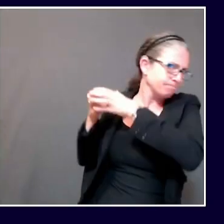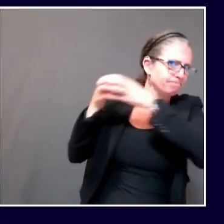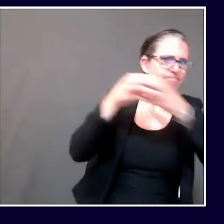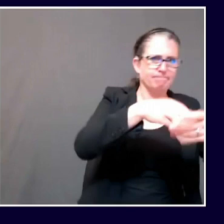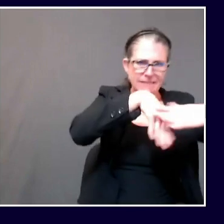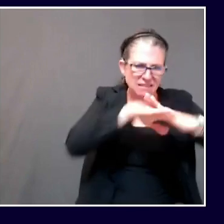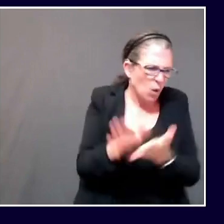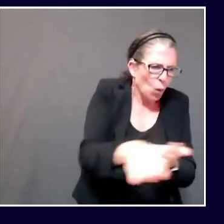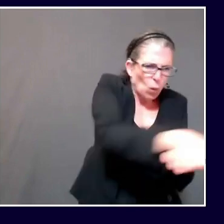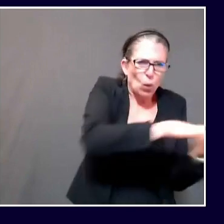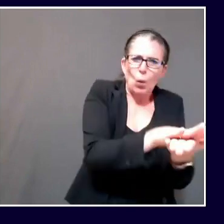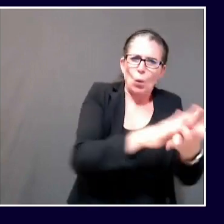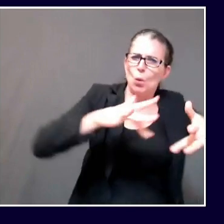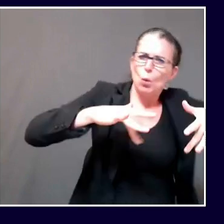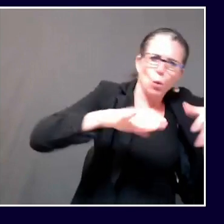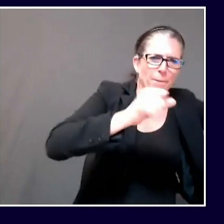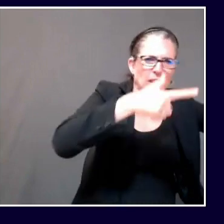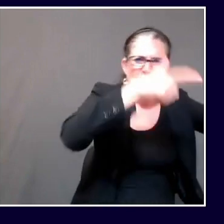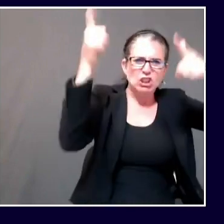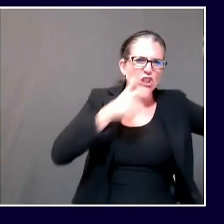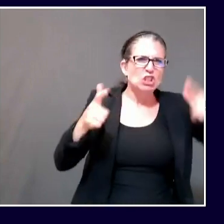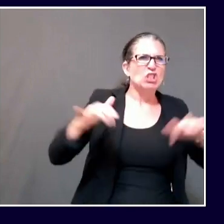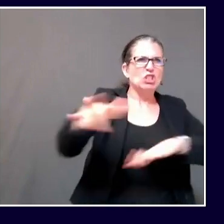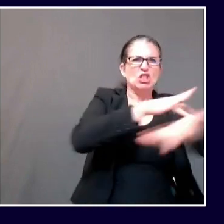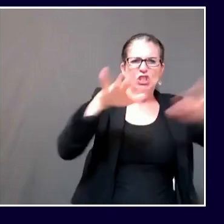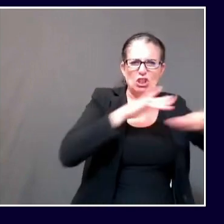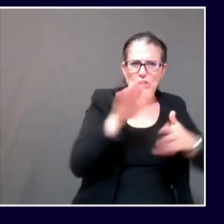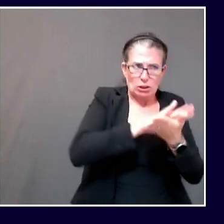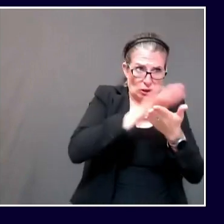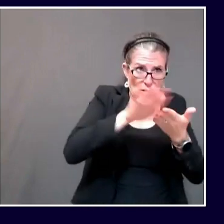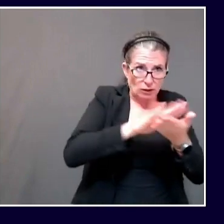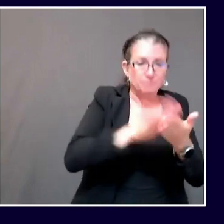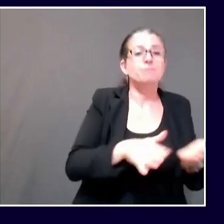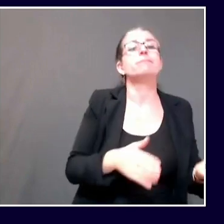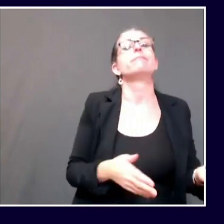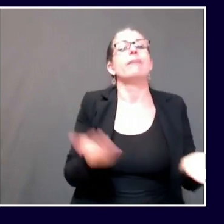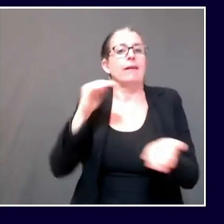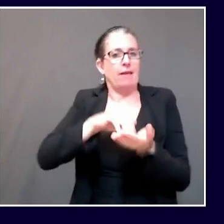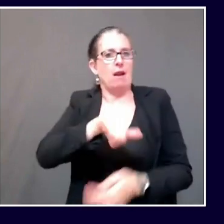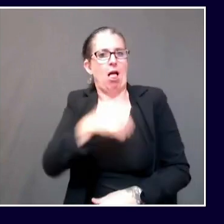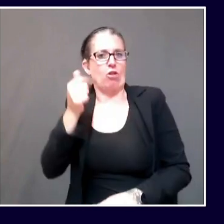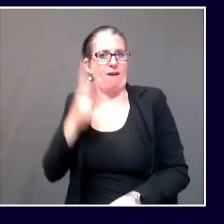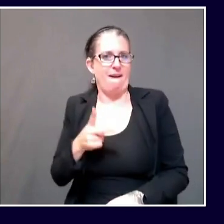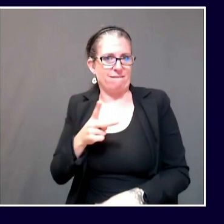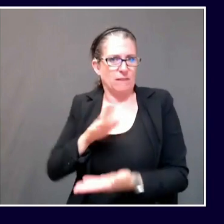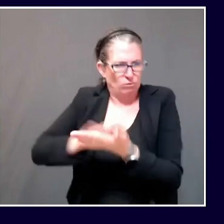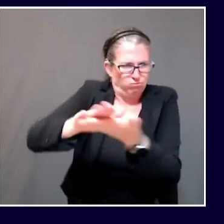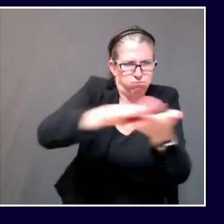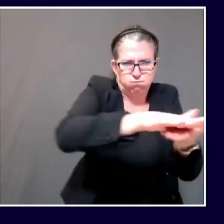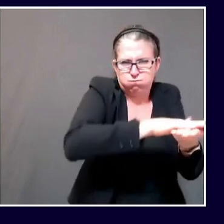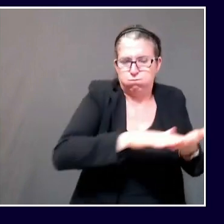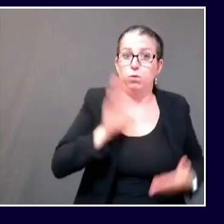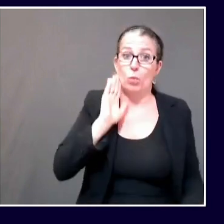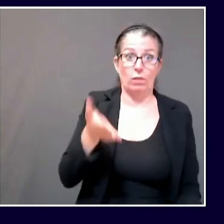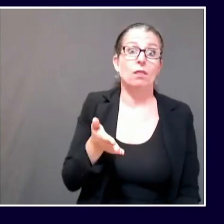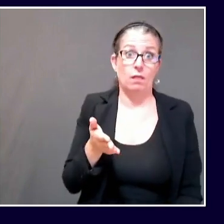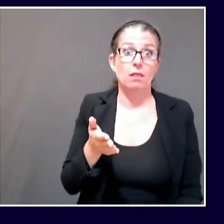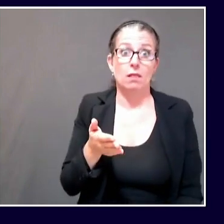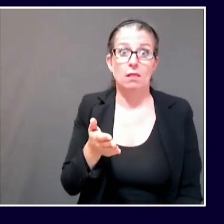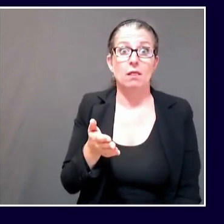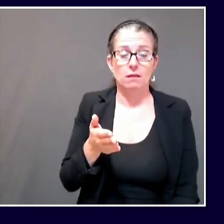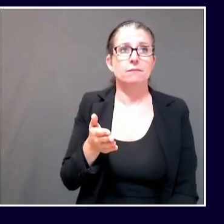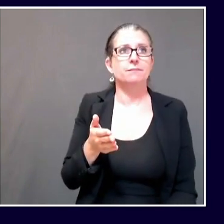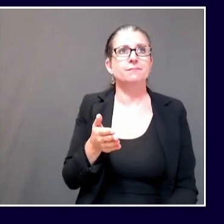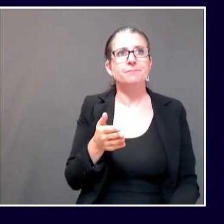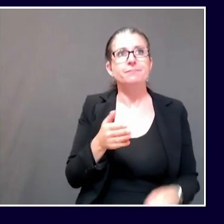I'd like to next turn to a brief update on the situation involving cases associated with the Sanford